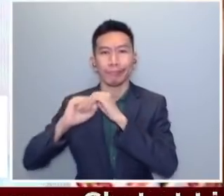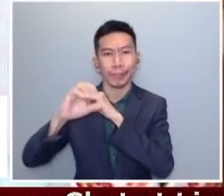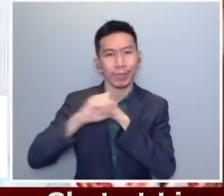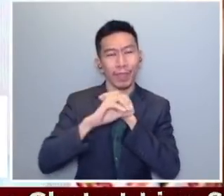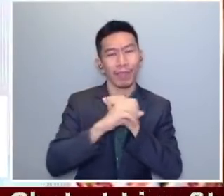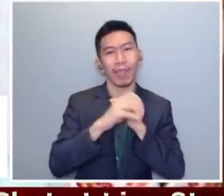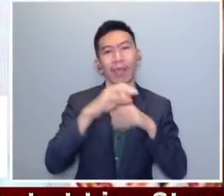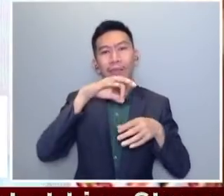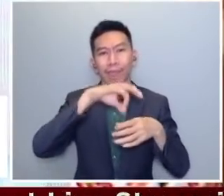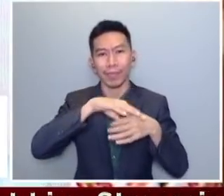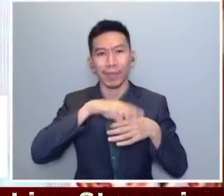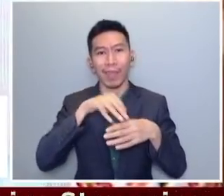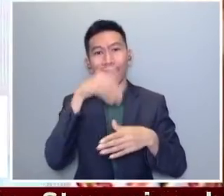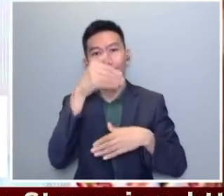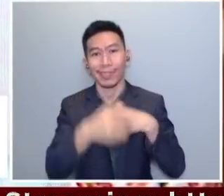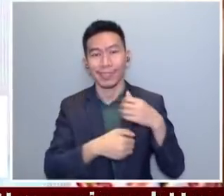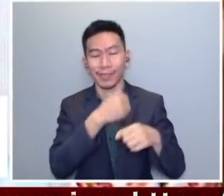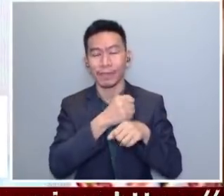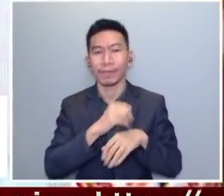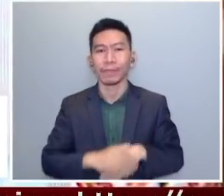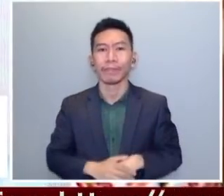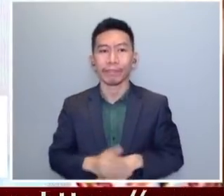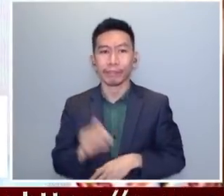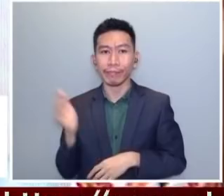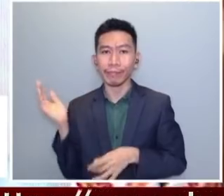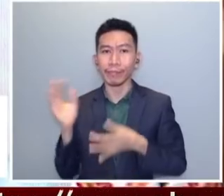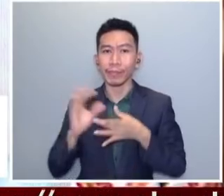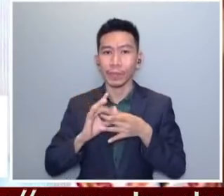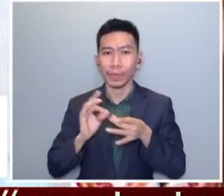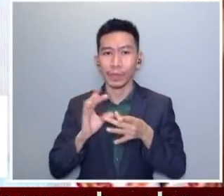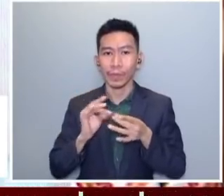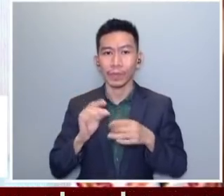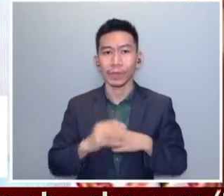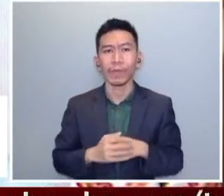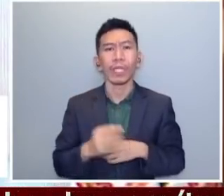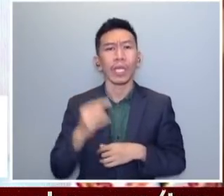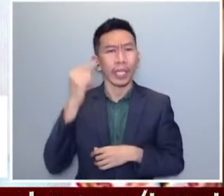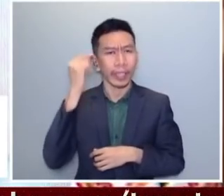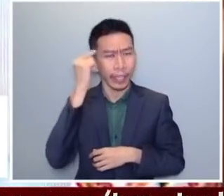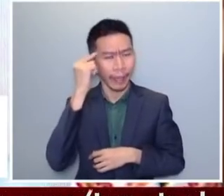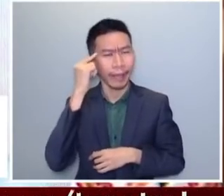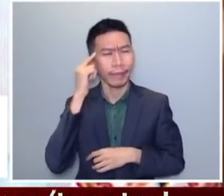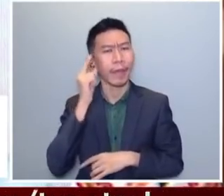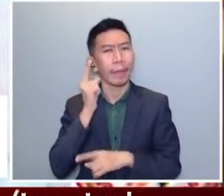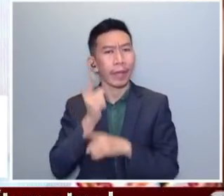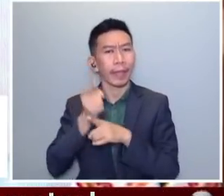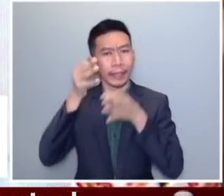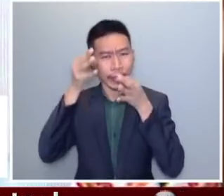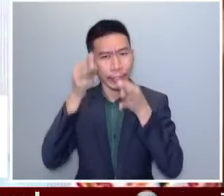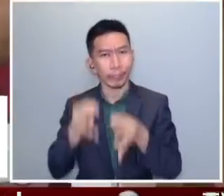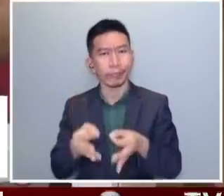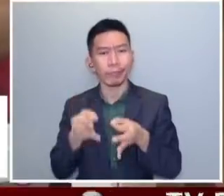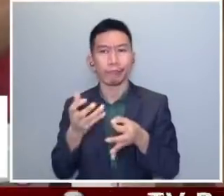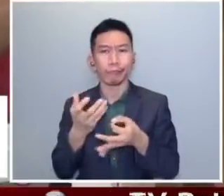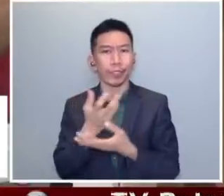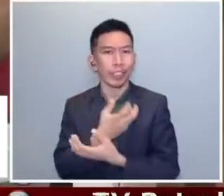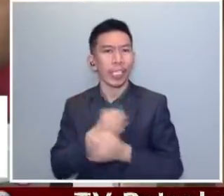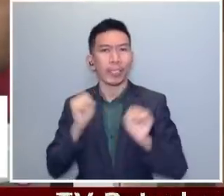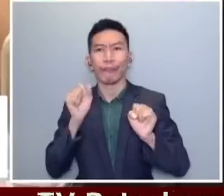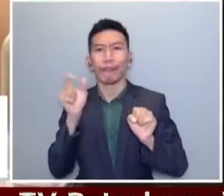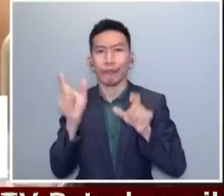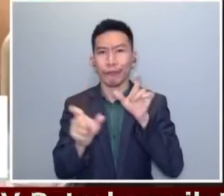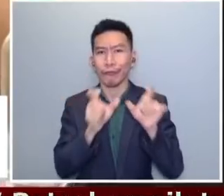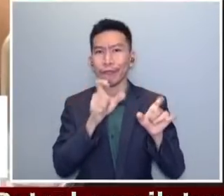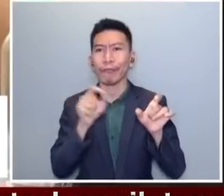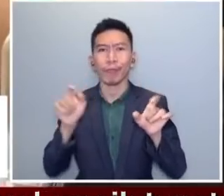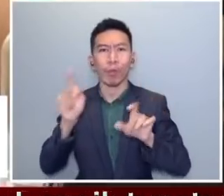large, I believe we made the right decision. We're here to save the lives of the unvaccinated. Habang